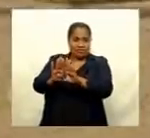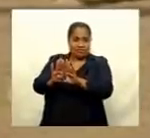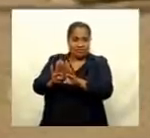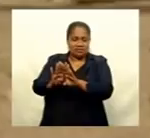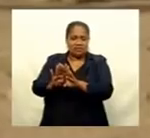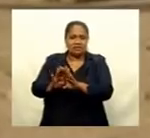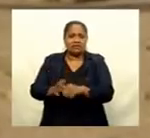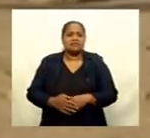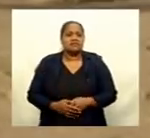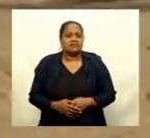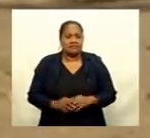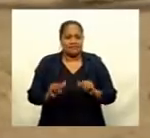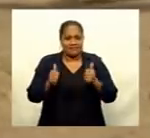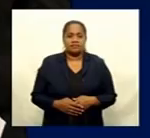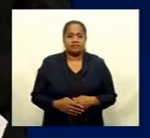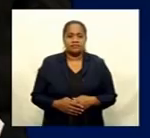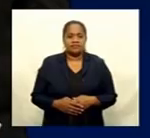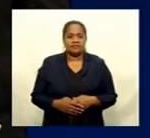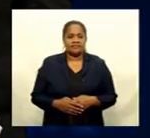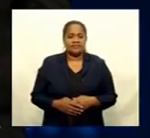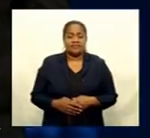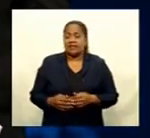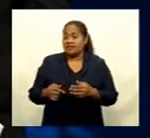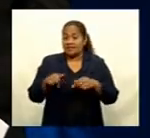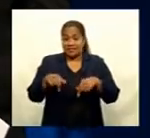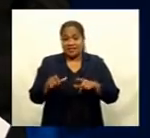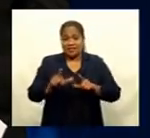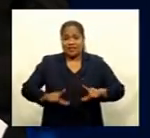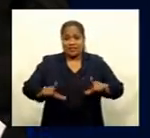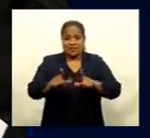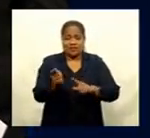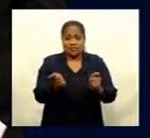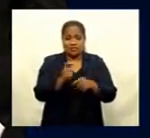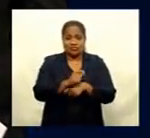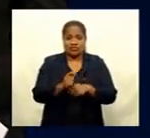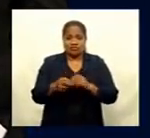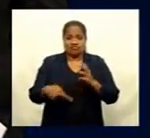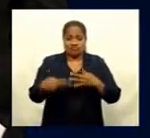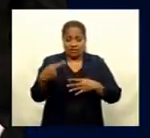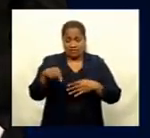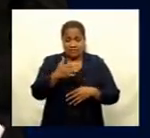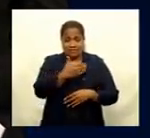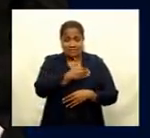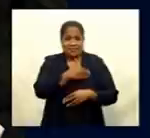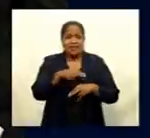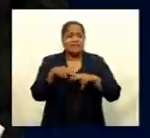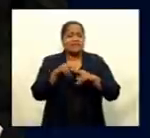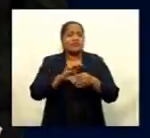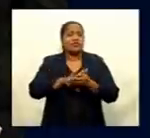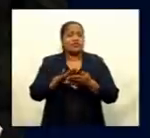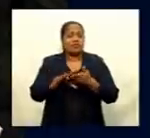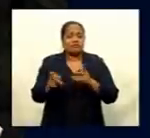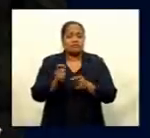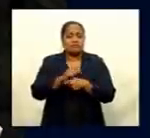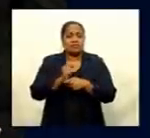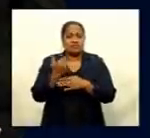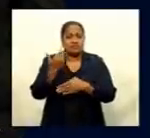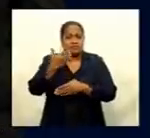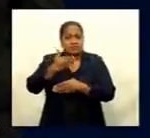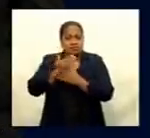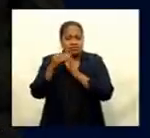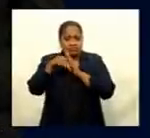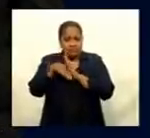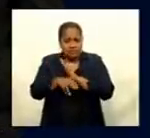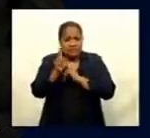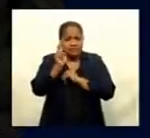Yenemuga, FBC News. Yeah, the local exchange rates are set early this morning. The Fiji dollar changed overnight as it dropped against